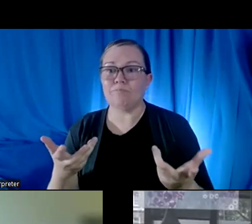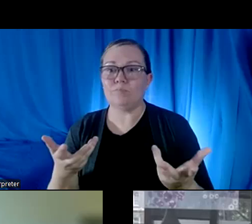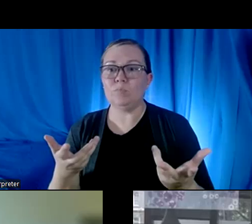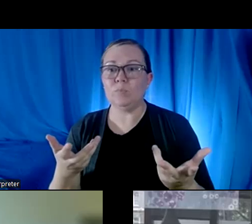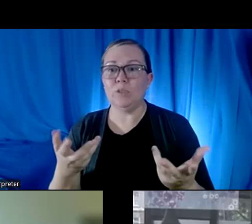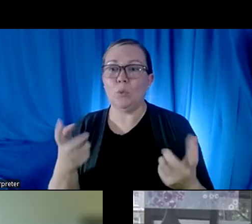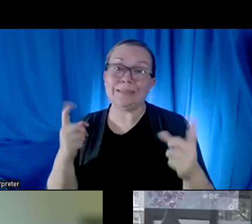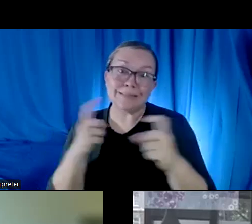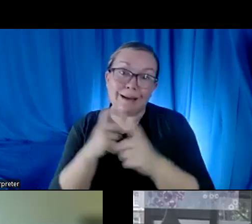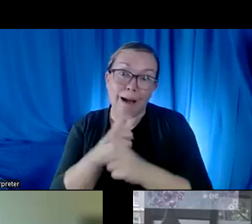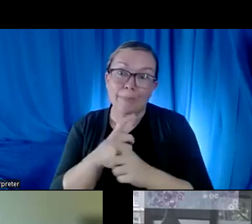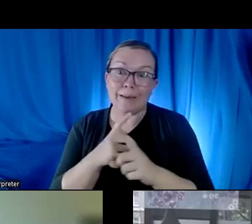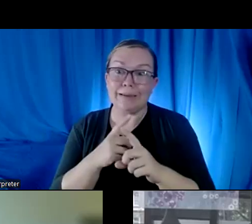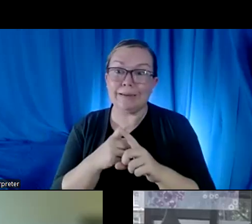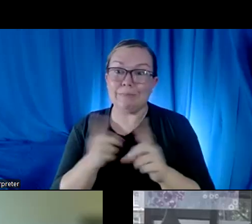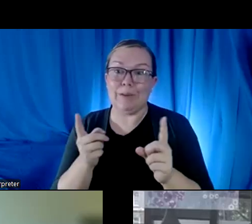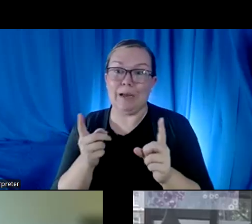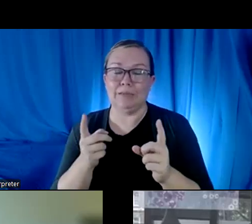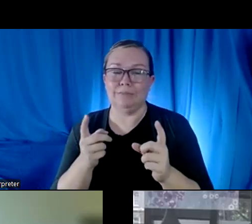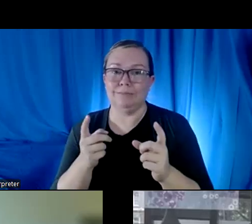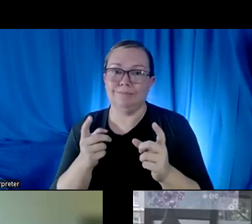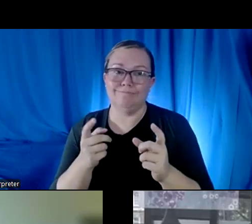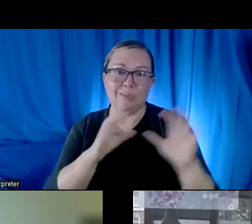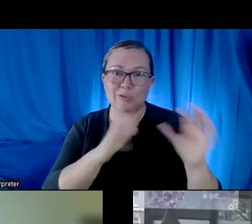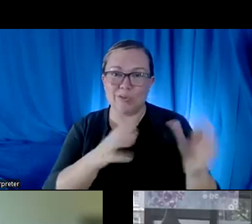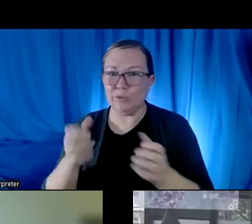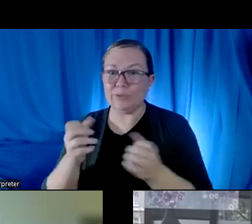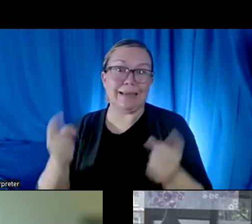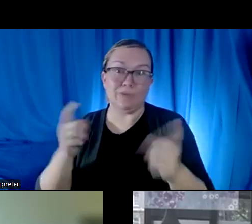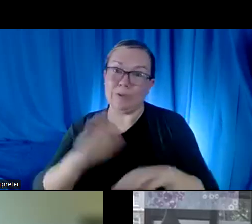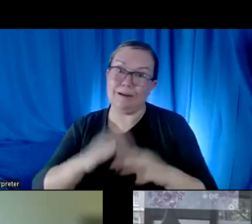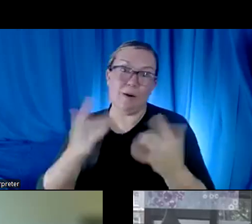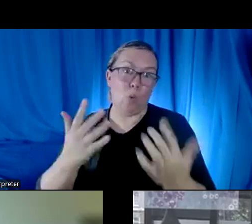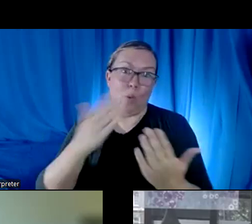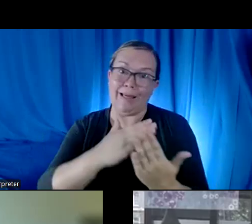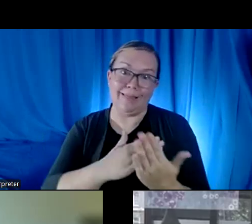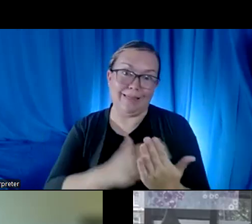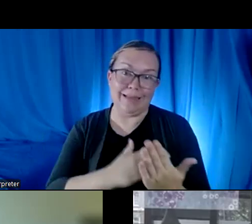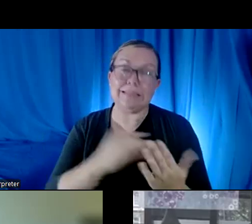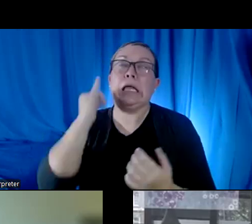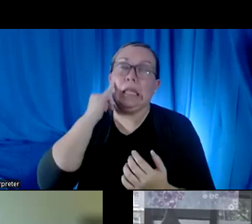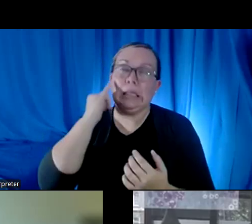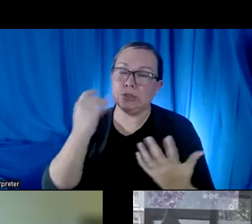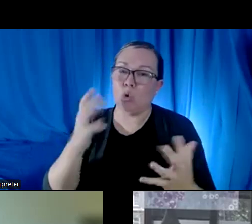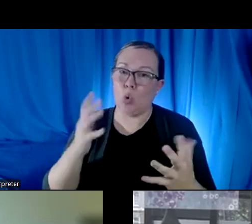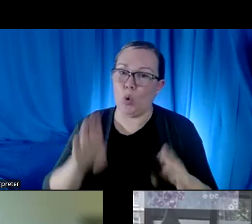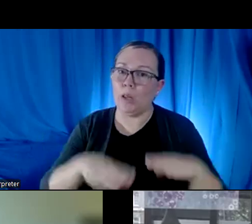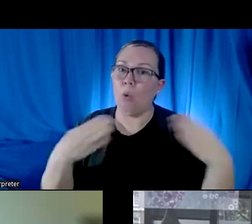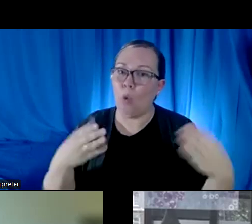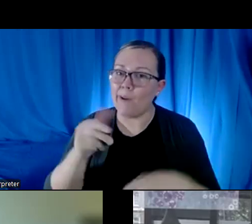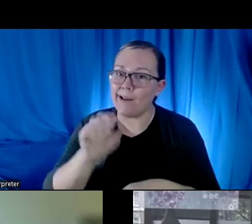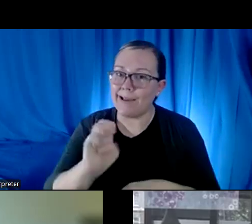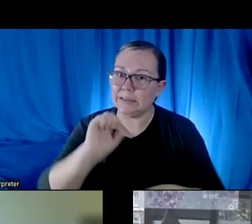complicated, but they have different categories, and everybody currently is on a wait list unless they were already in